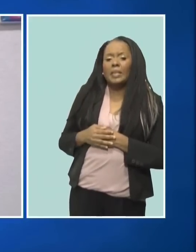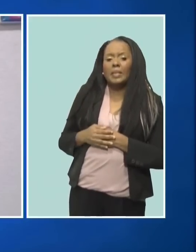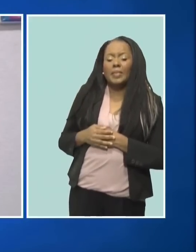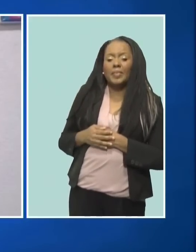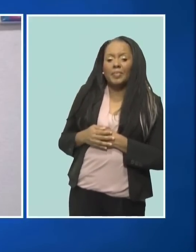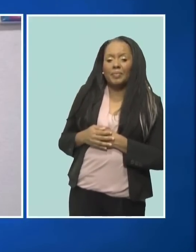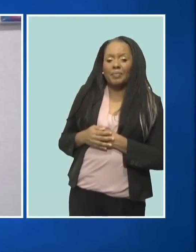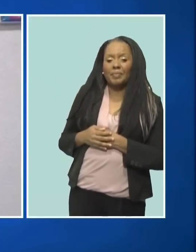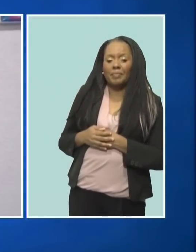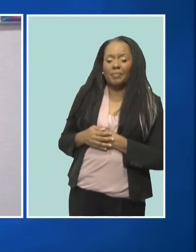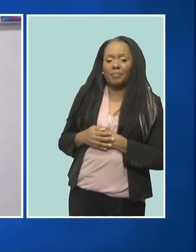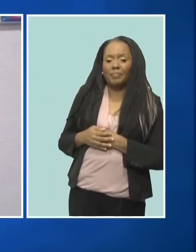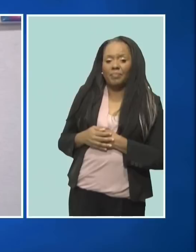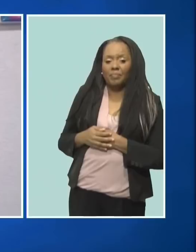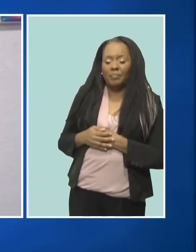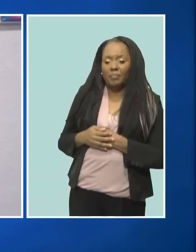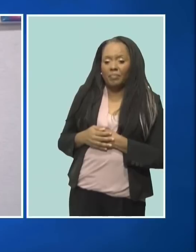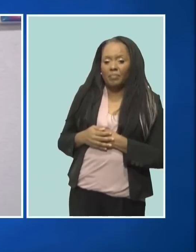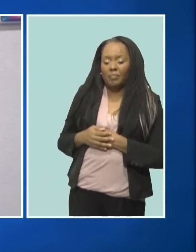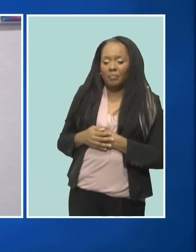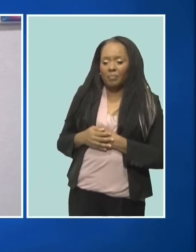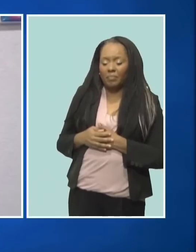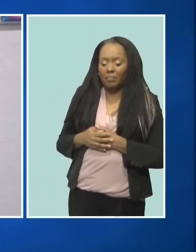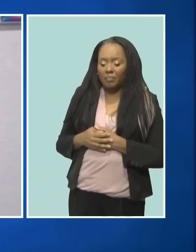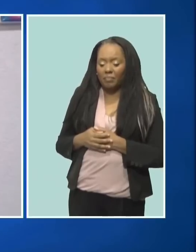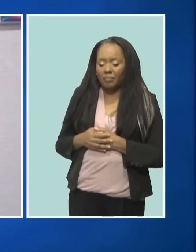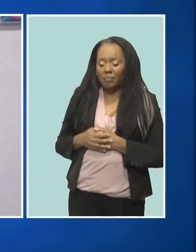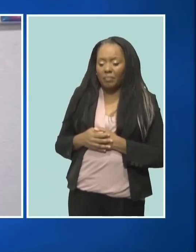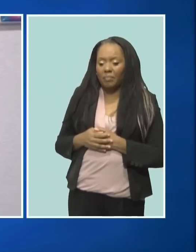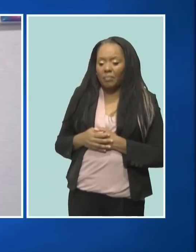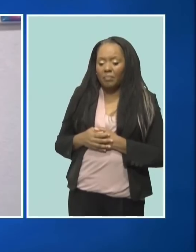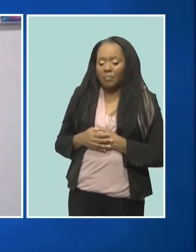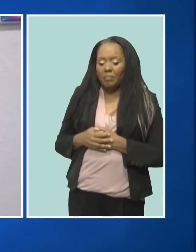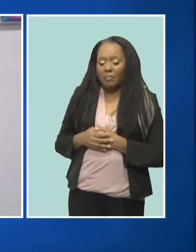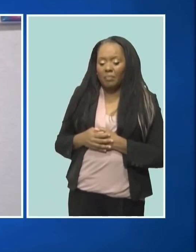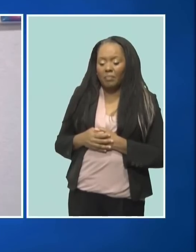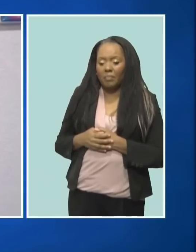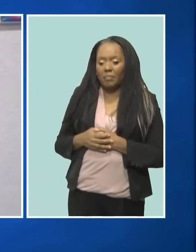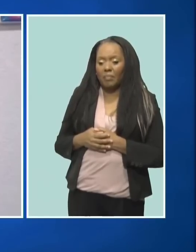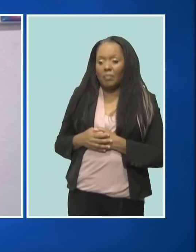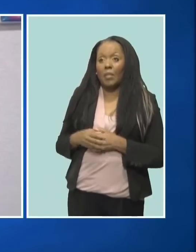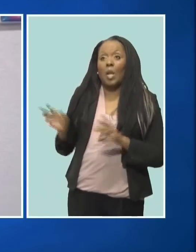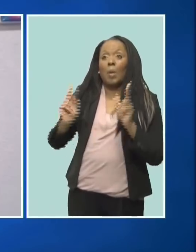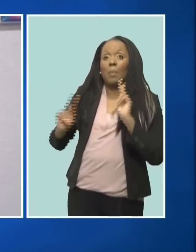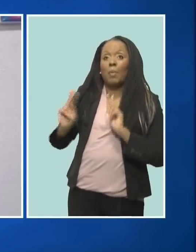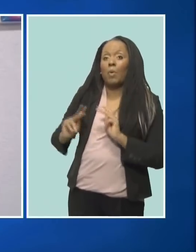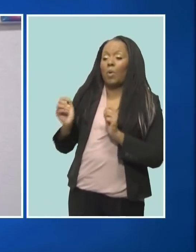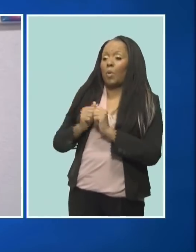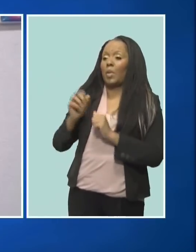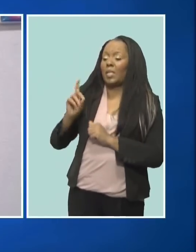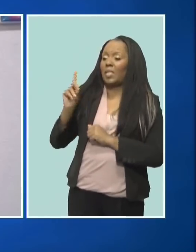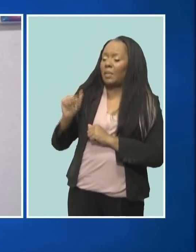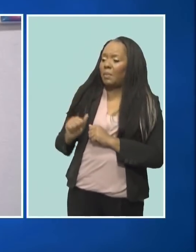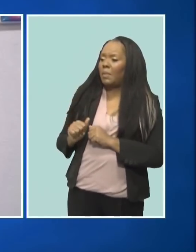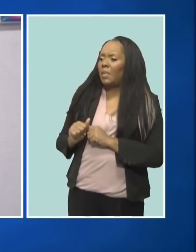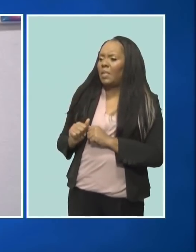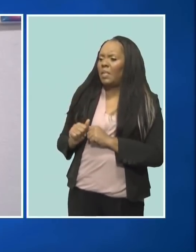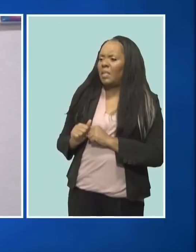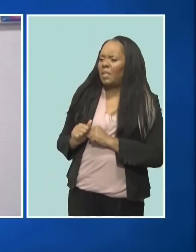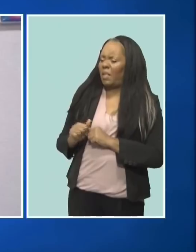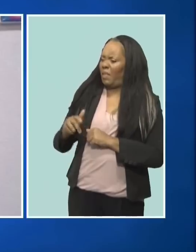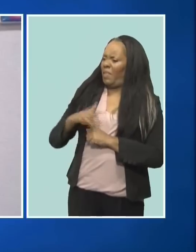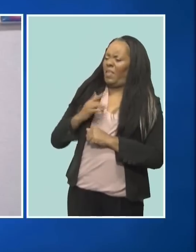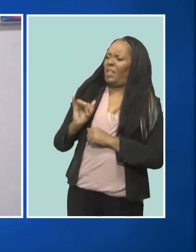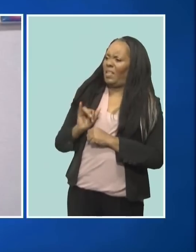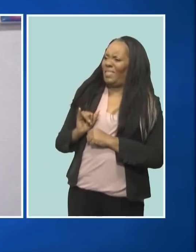I'm sure that the persons reporting to us are not, seeing this in a vacuum or pulling it out of the sky. So